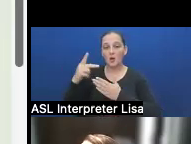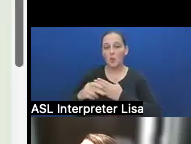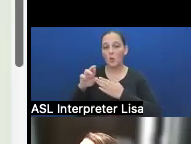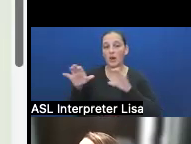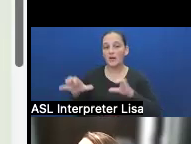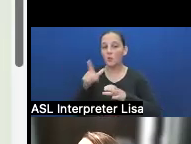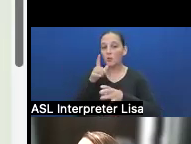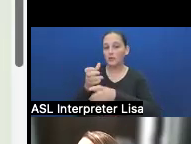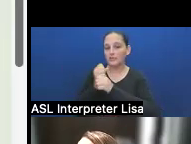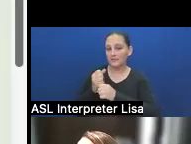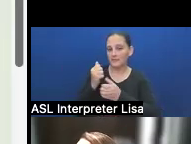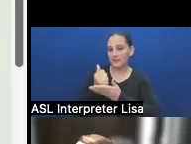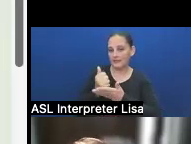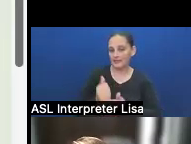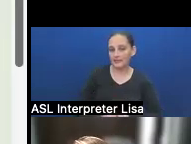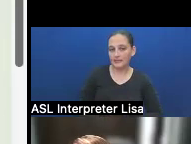assistance.